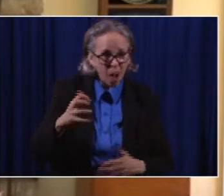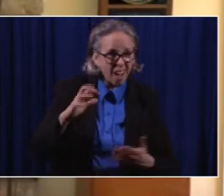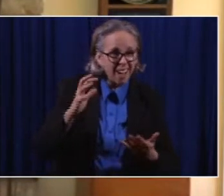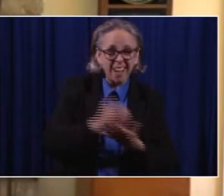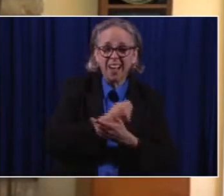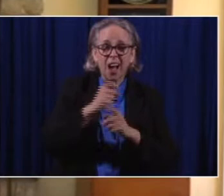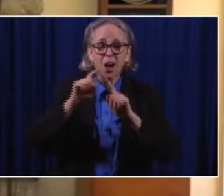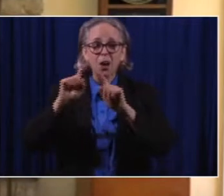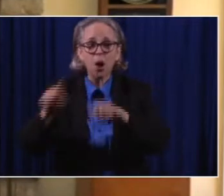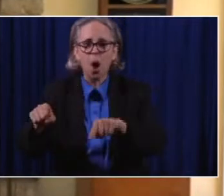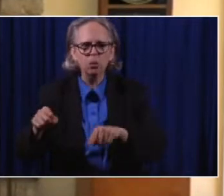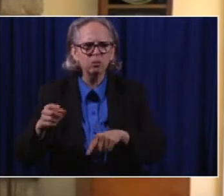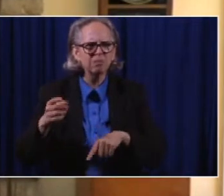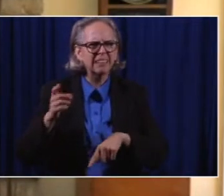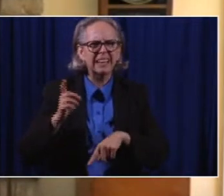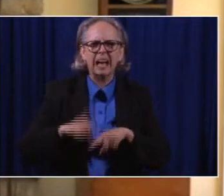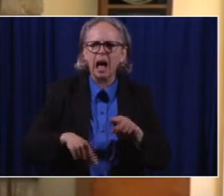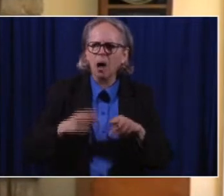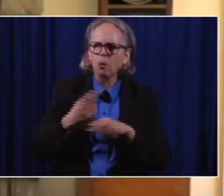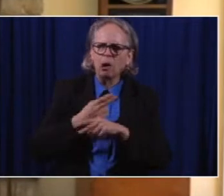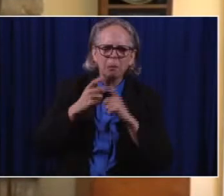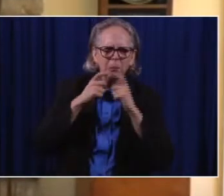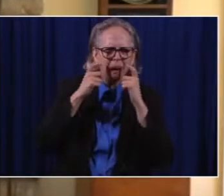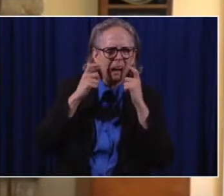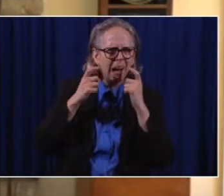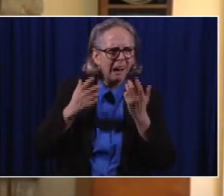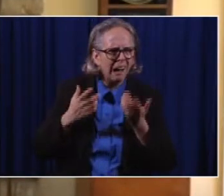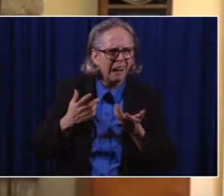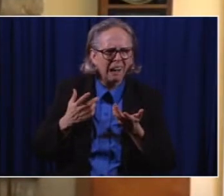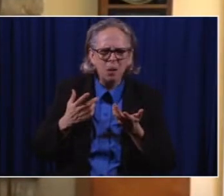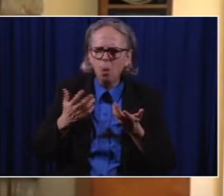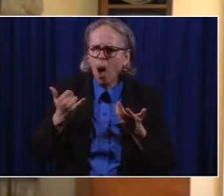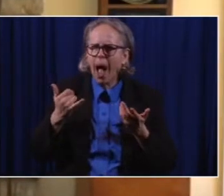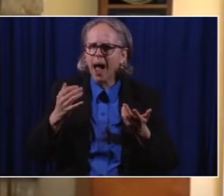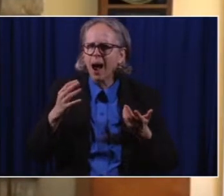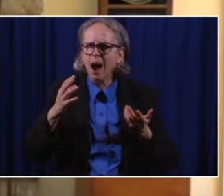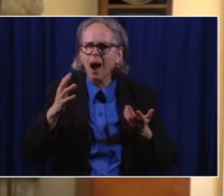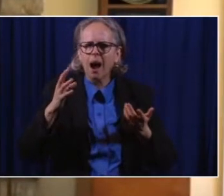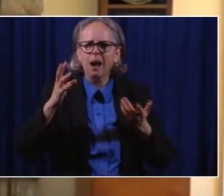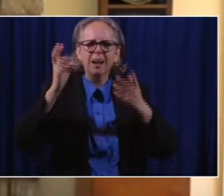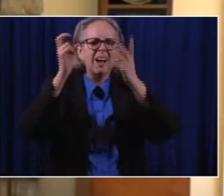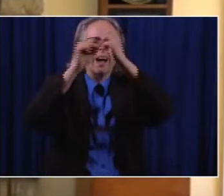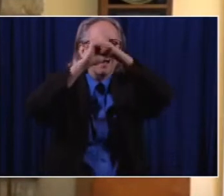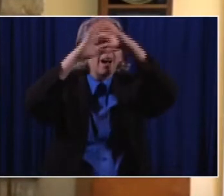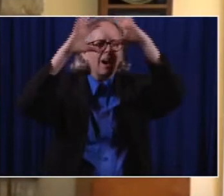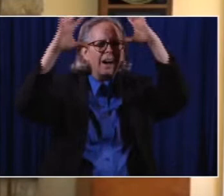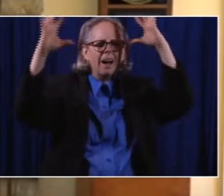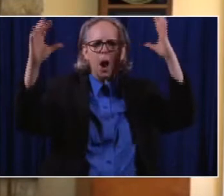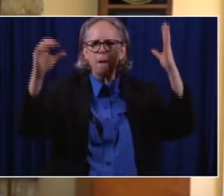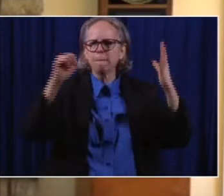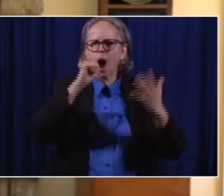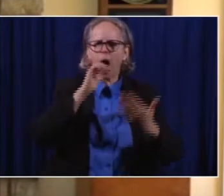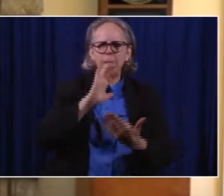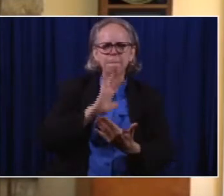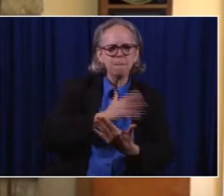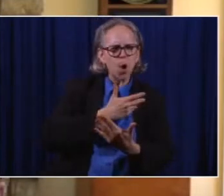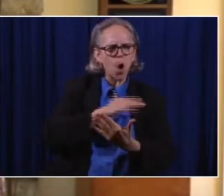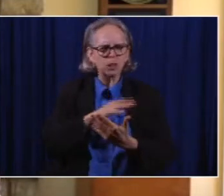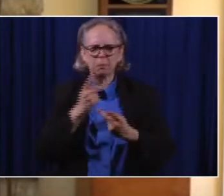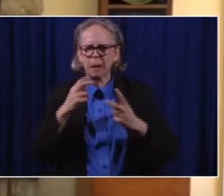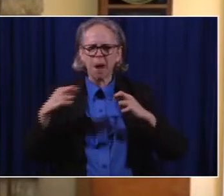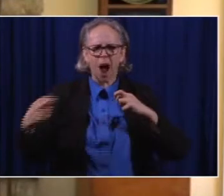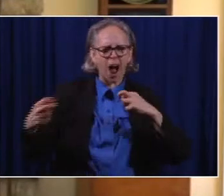Think of a bar, music is up, and, people are drinking, they're sitting at the